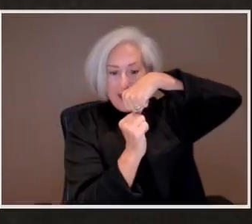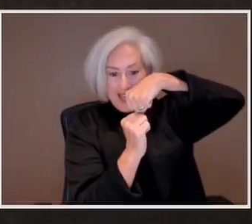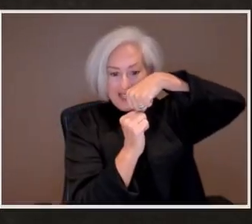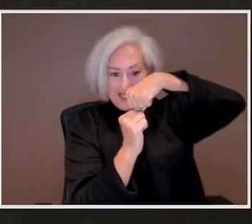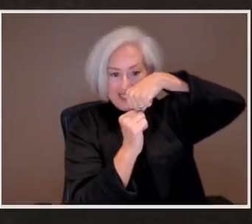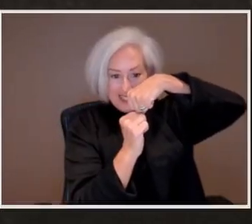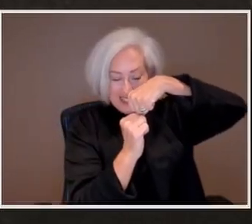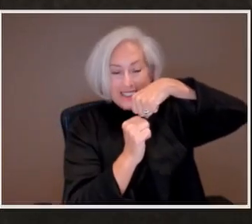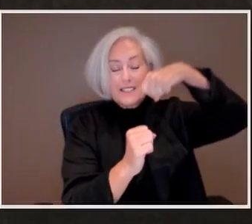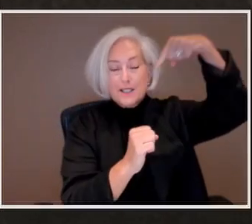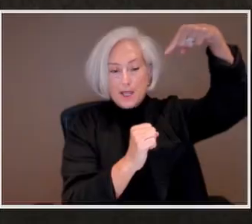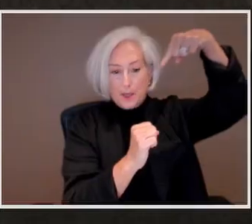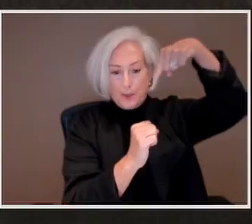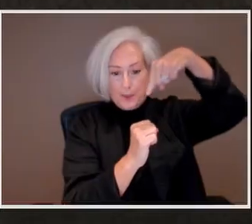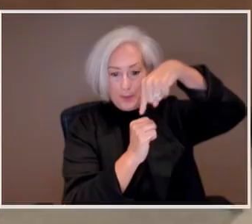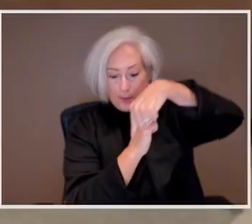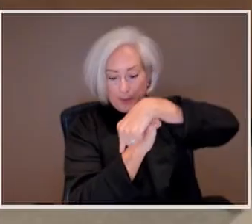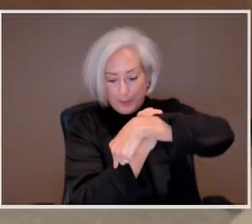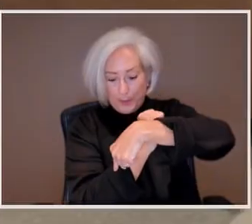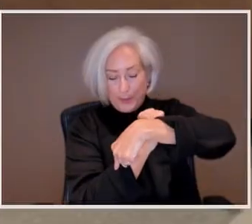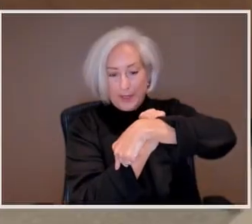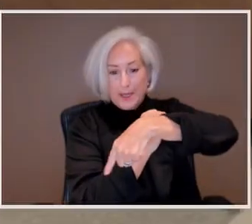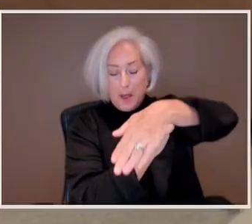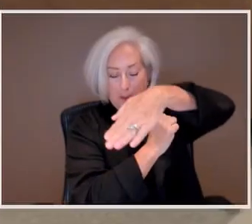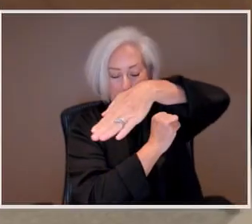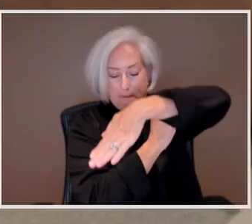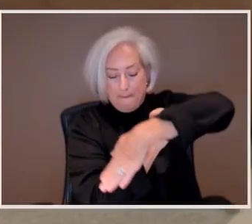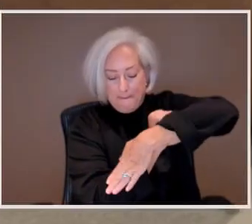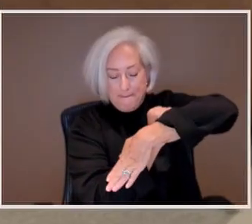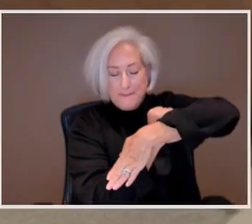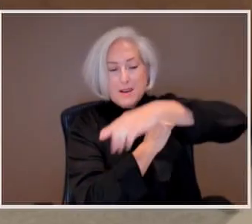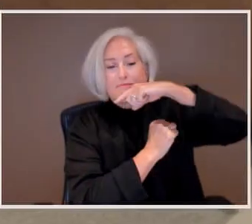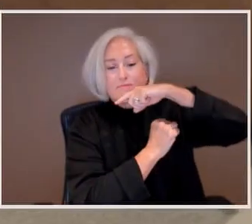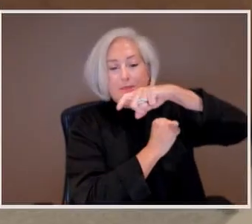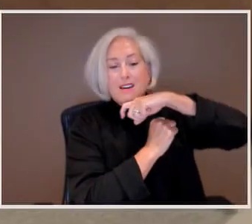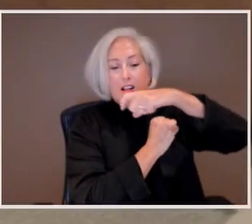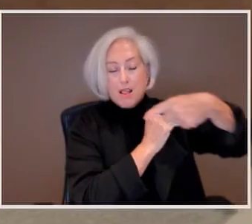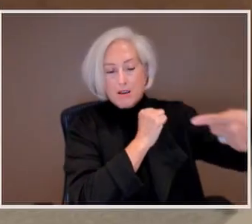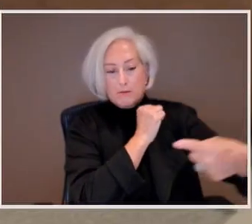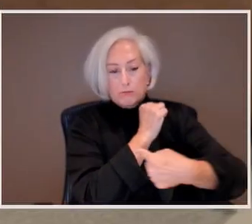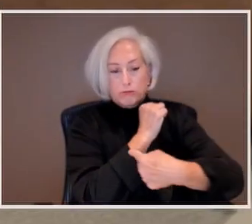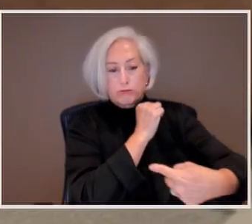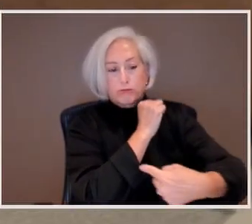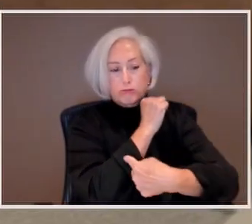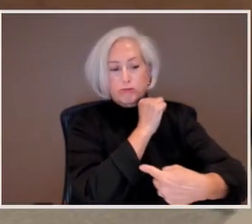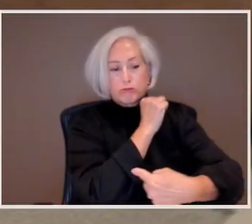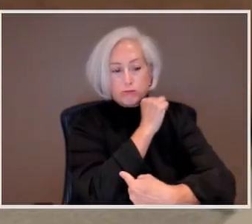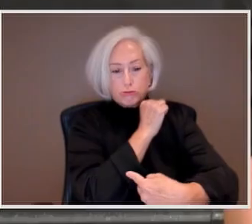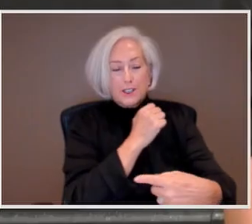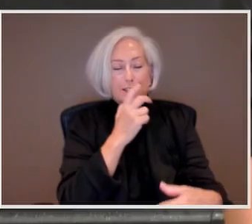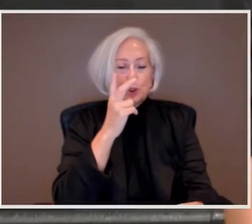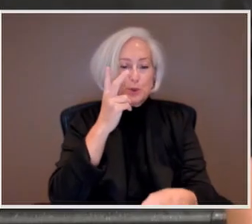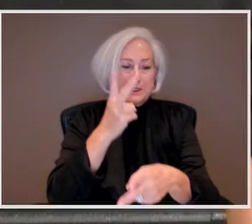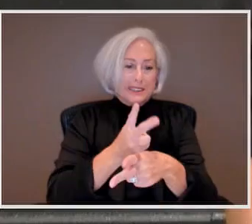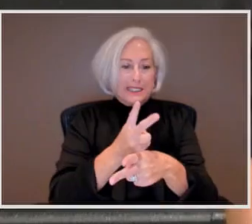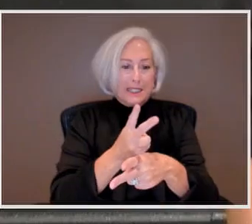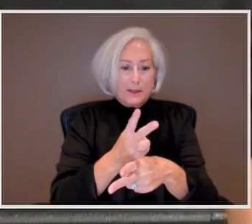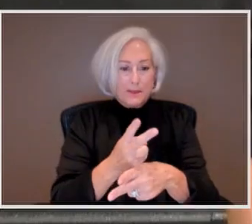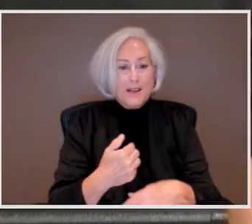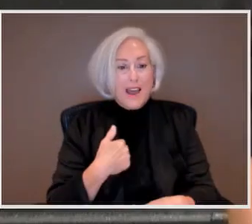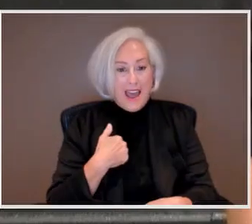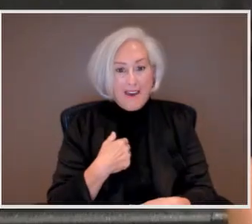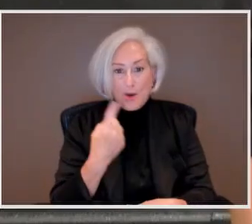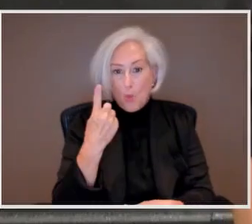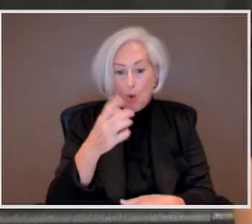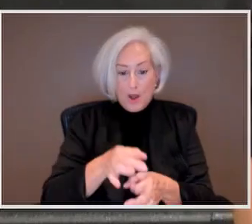they ended up putting a plate on the outside part of my calf near the injury to keep my fibula in place. So I have a rod, about 5 screws, and